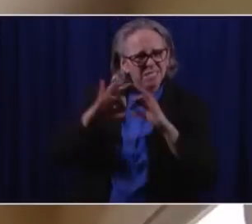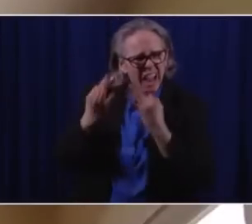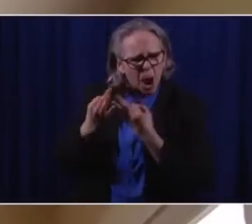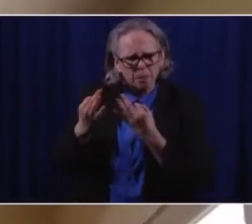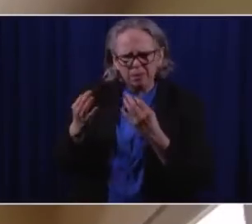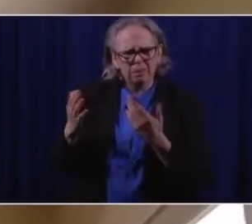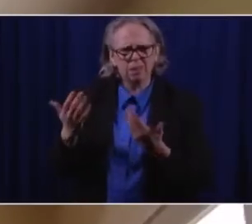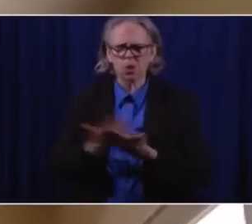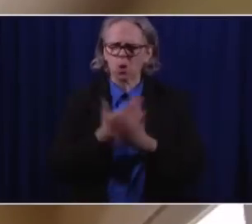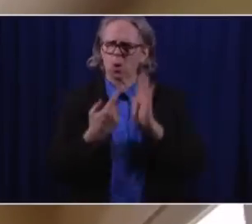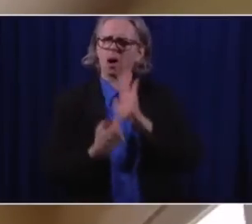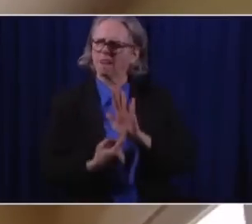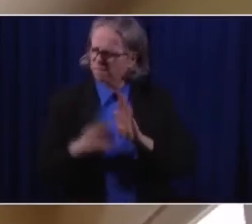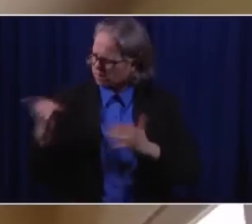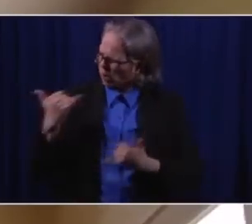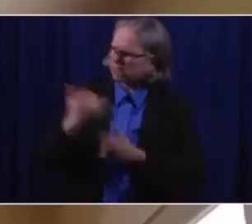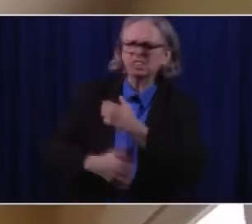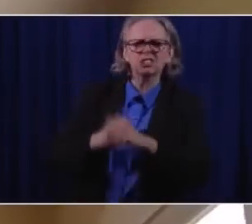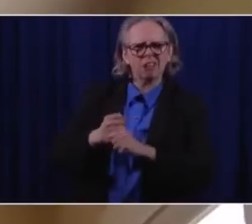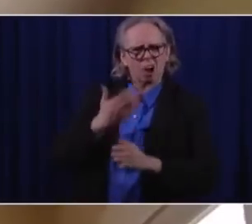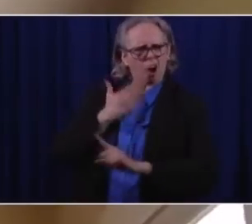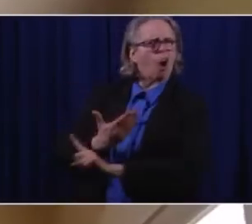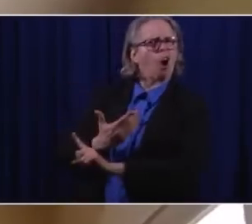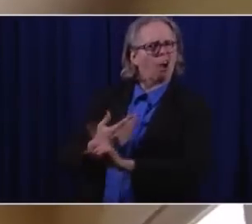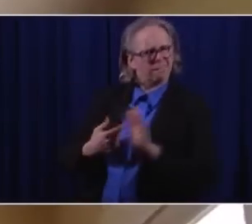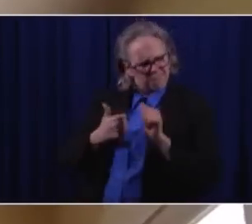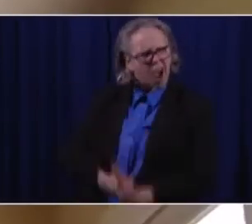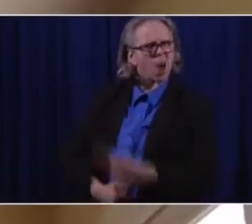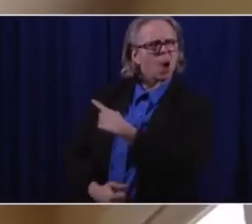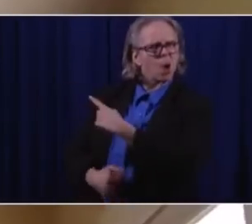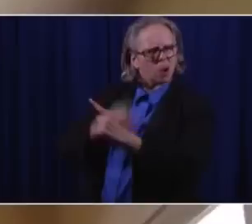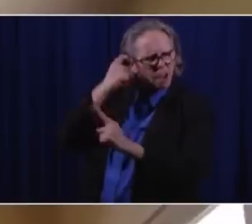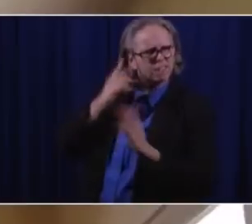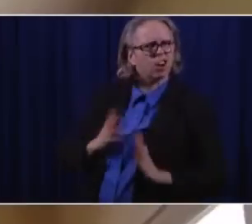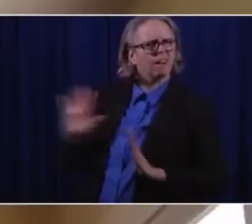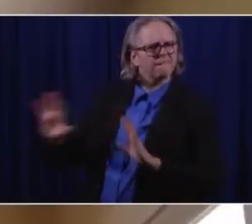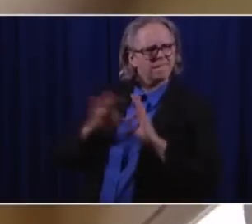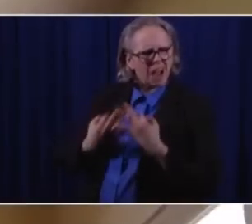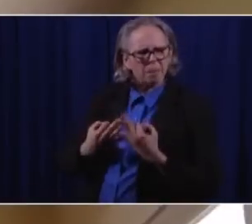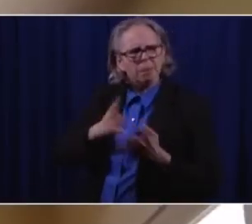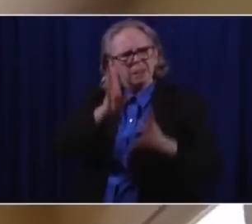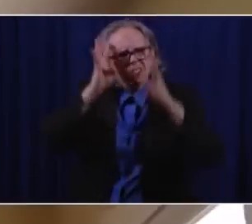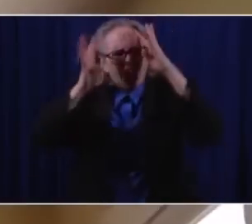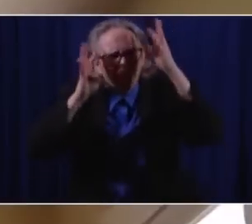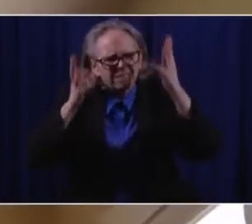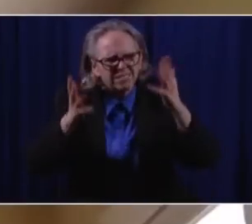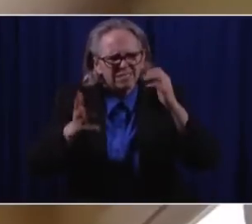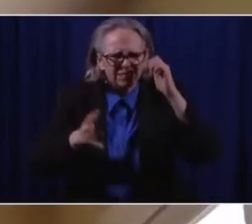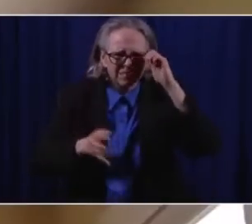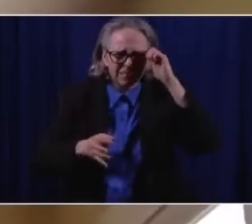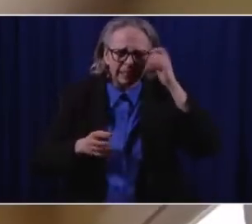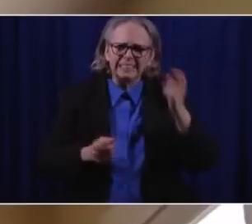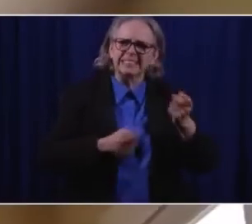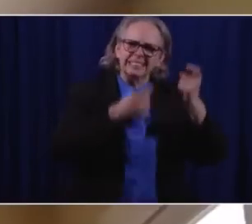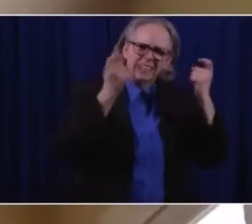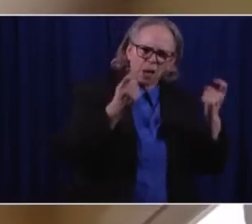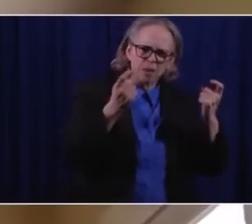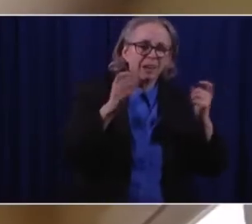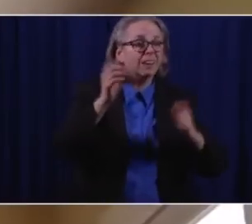your fingertips to protect your families and your communities. Right now, there really is no other